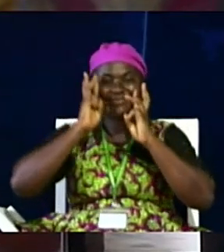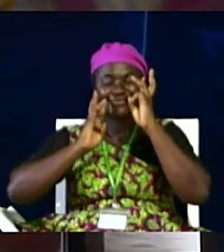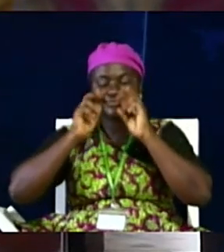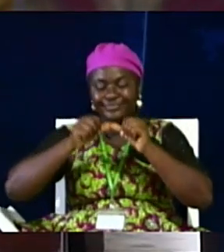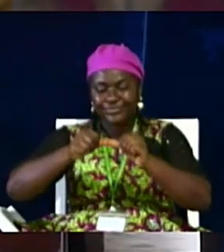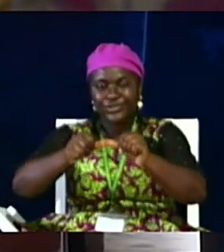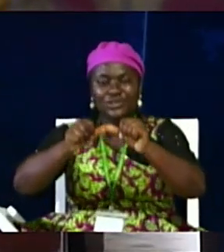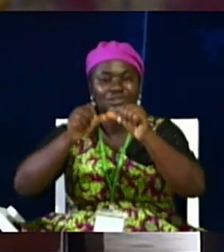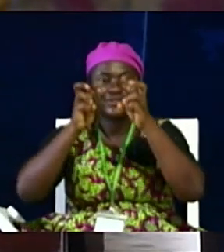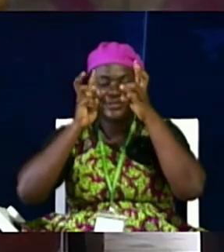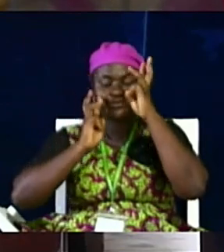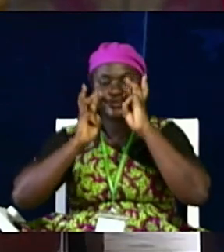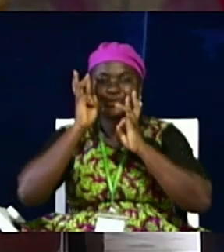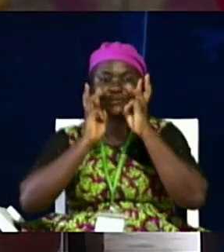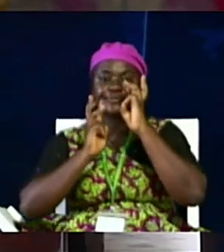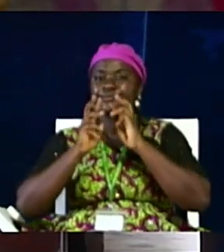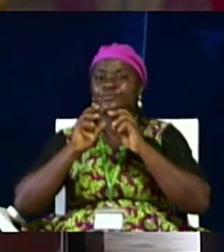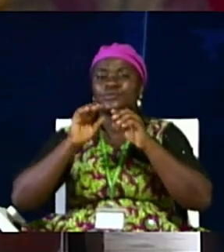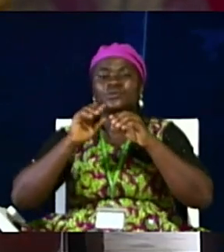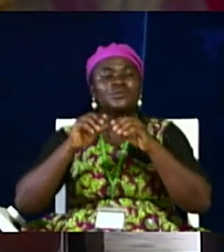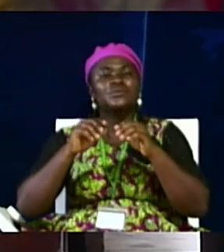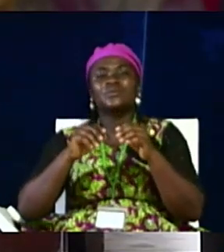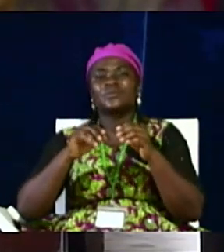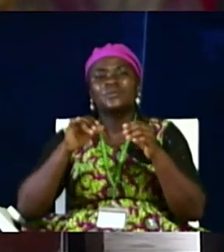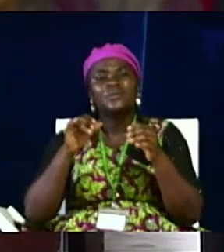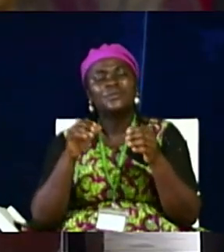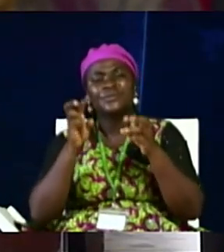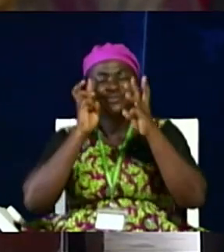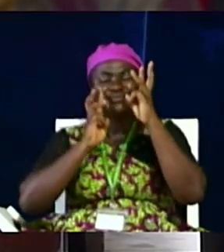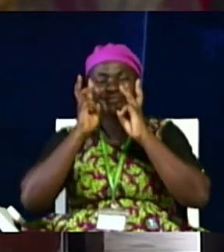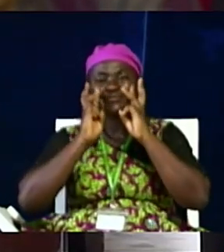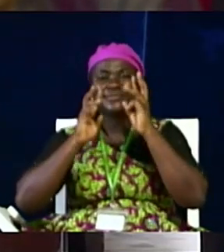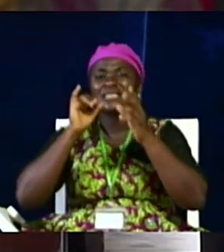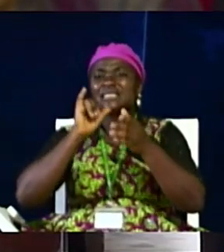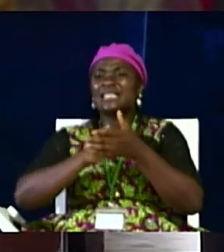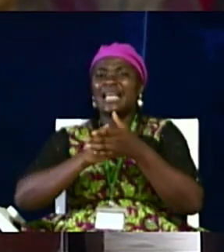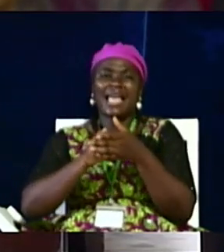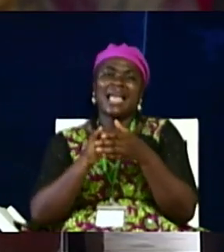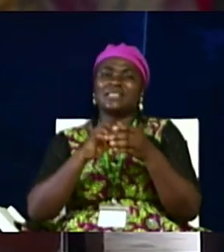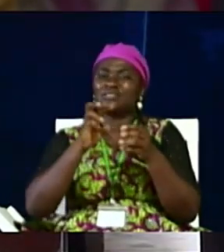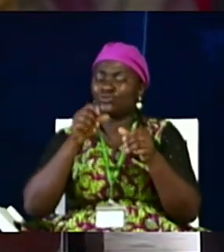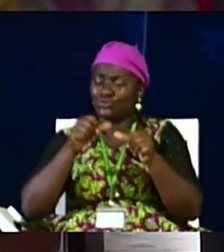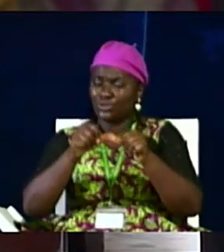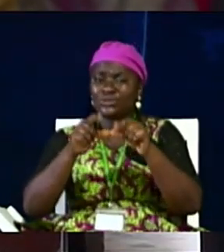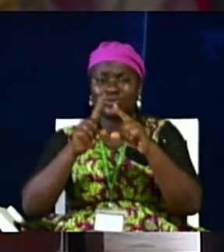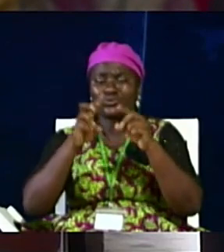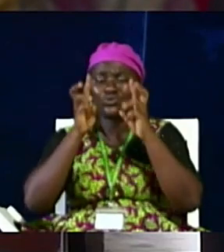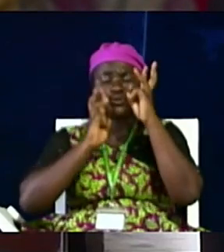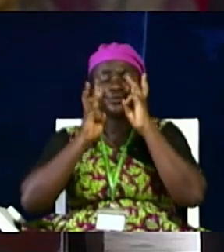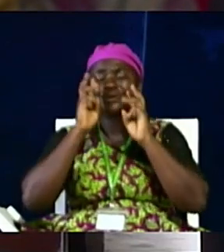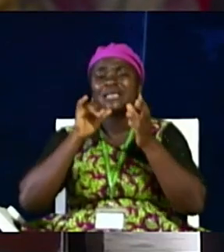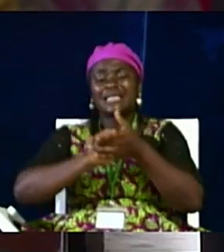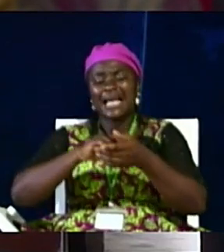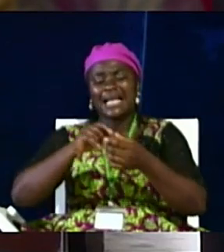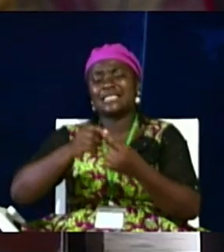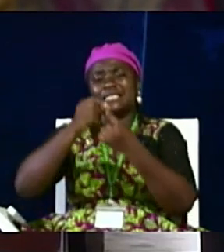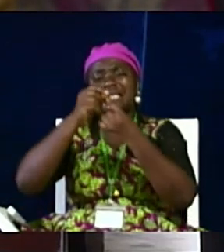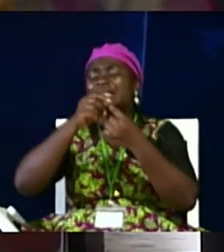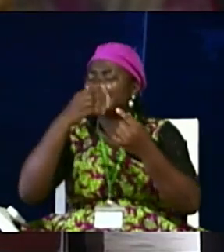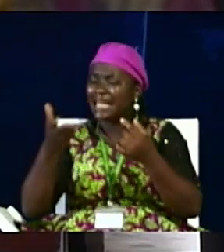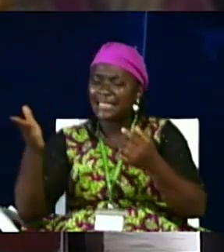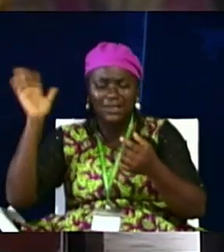continuously, such that weeping had become a bedfellow with you, that particular thing shall be removed tonight